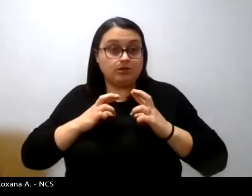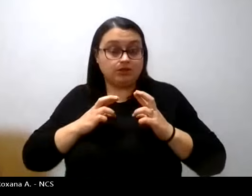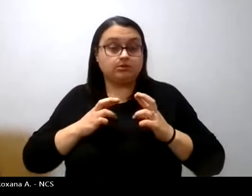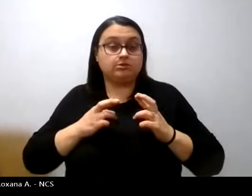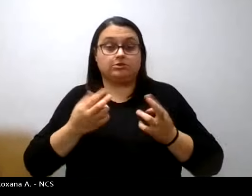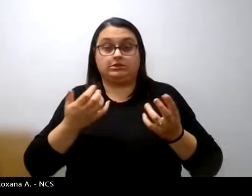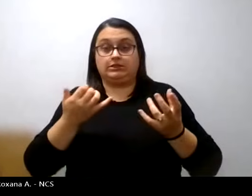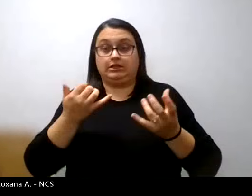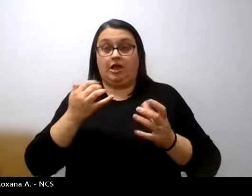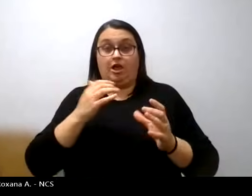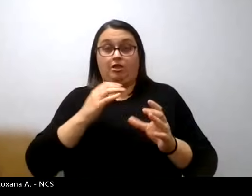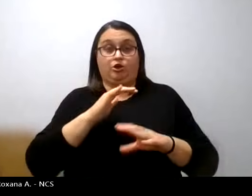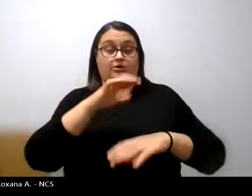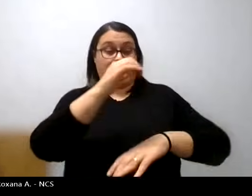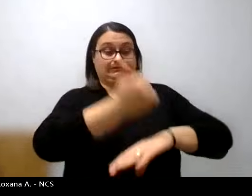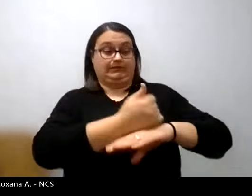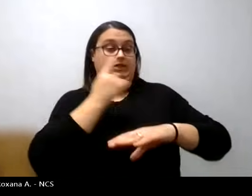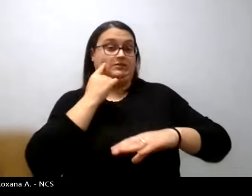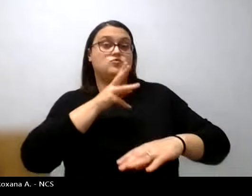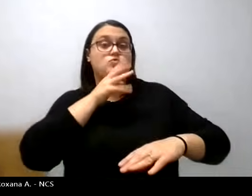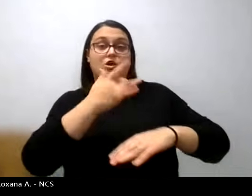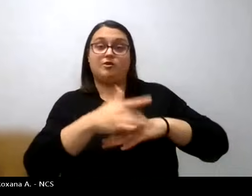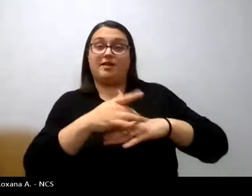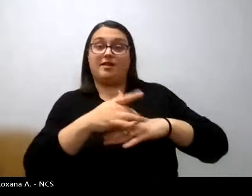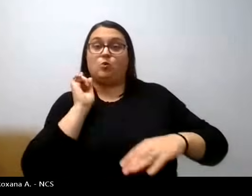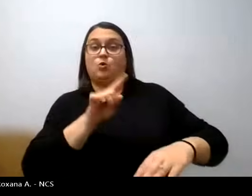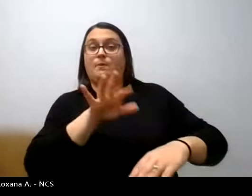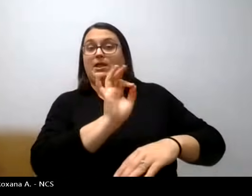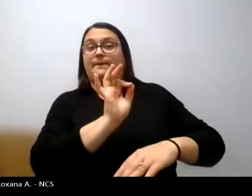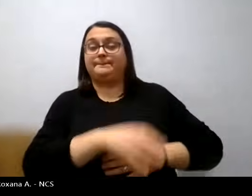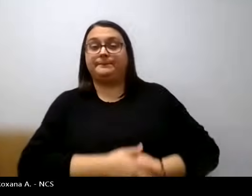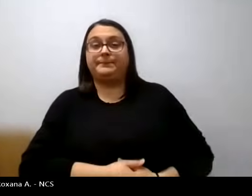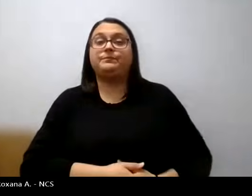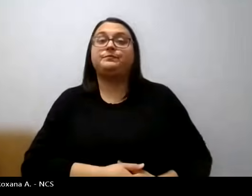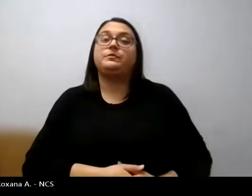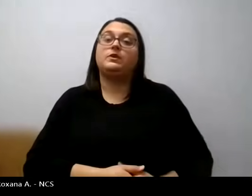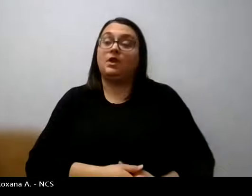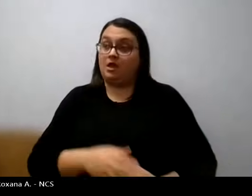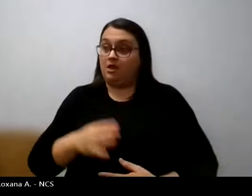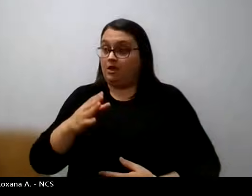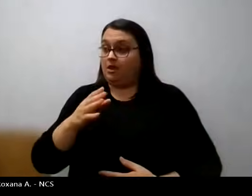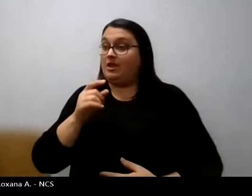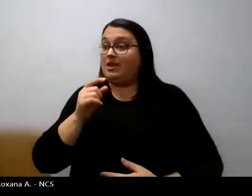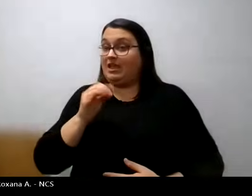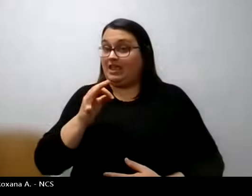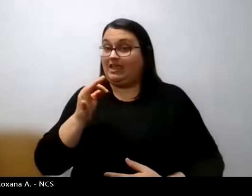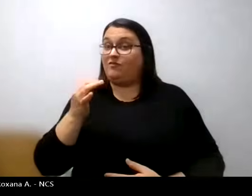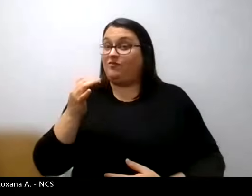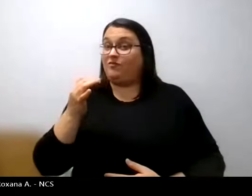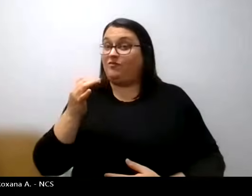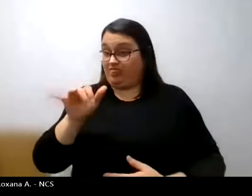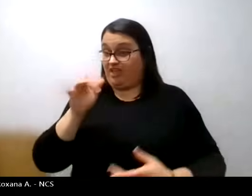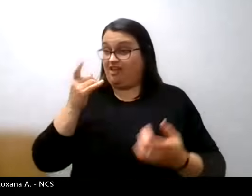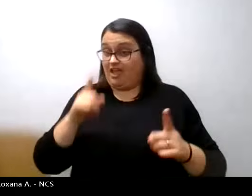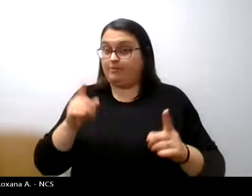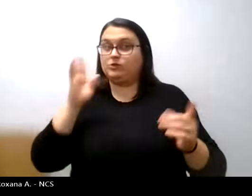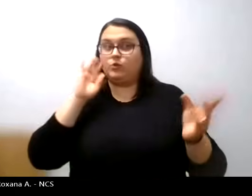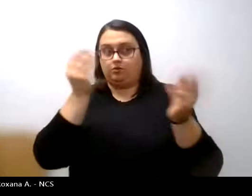there sites for bottled water available? We will alert folks if we do move in that direction. Remember, back